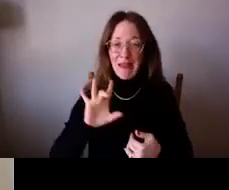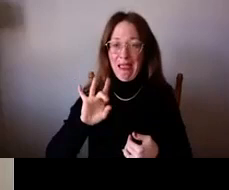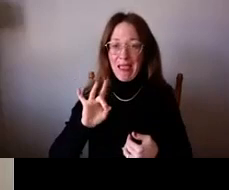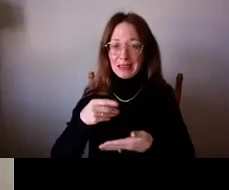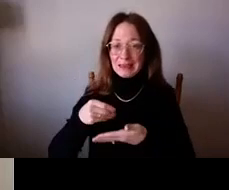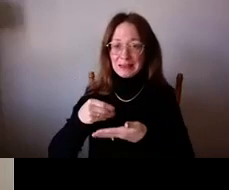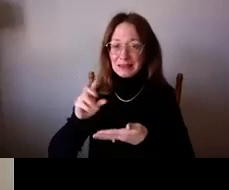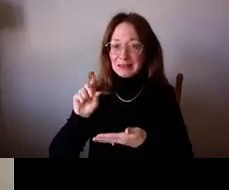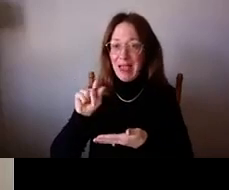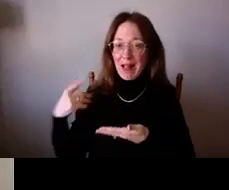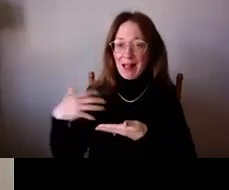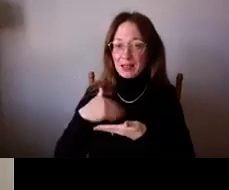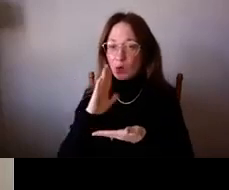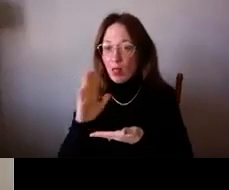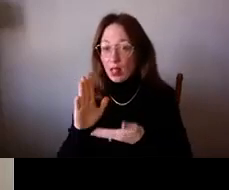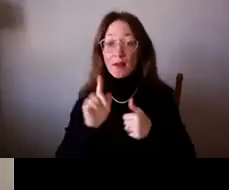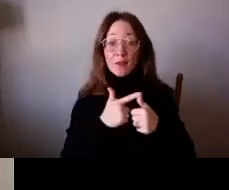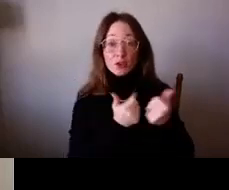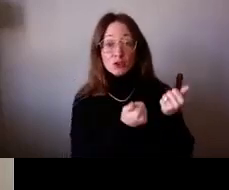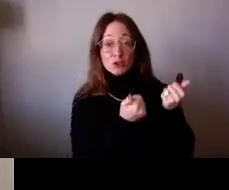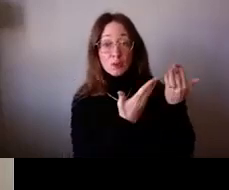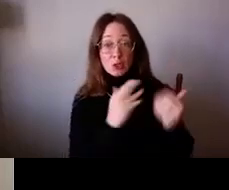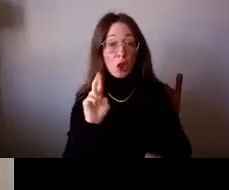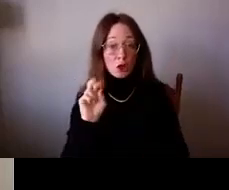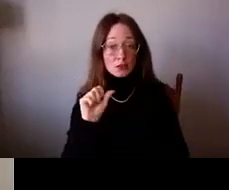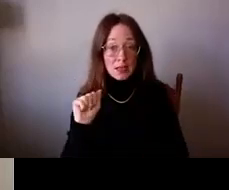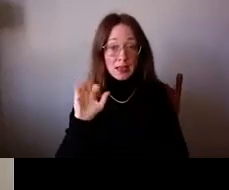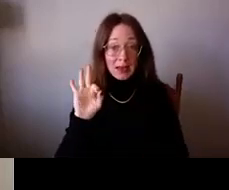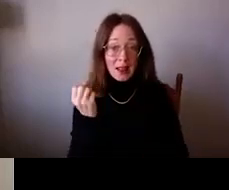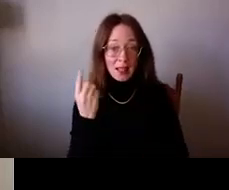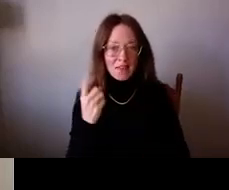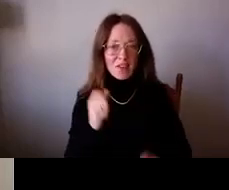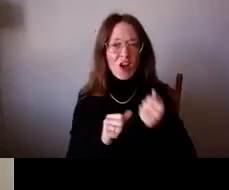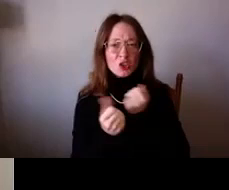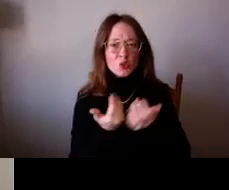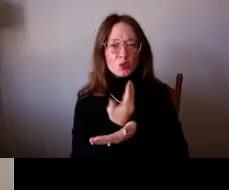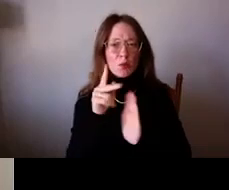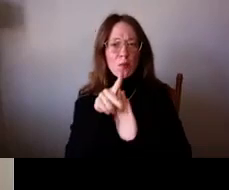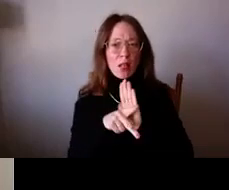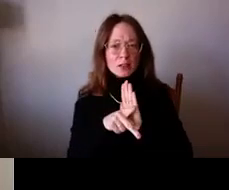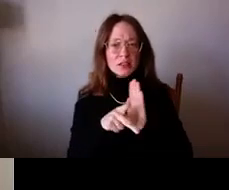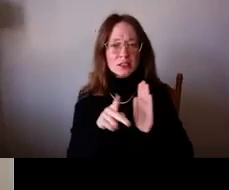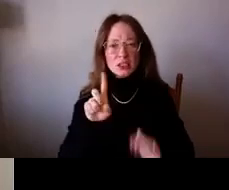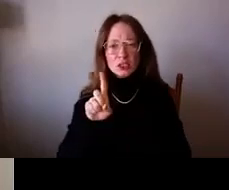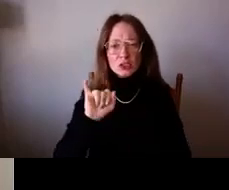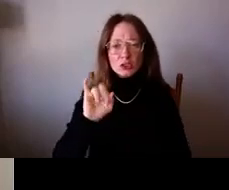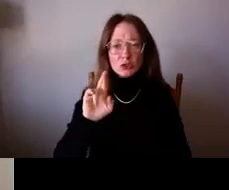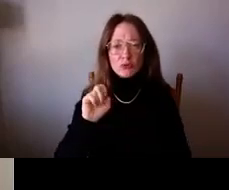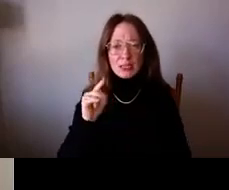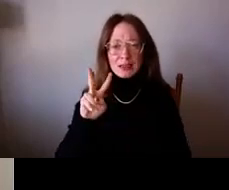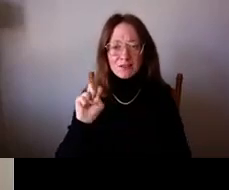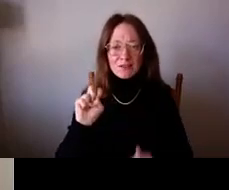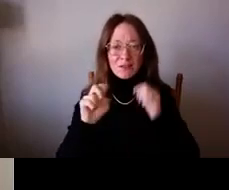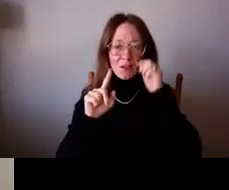the first submission of the RSA 911 under the new policy directive for program year